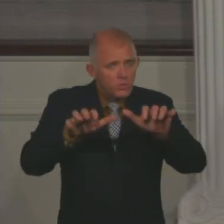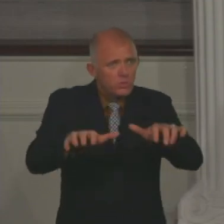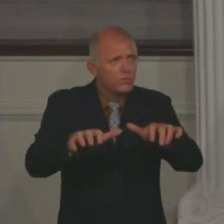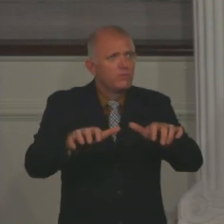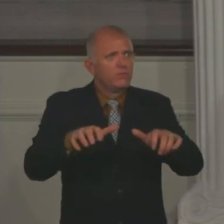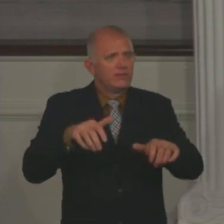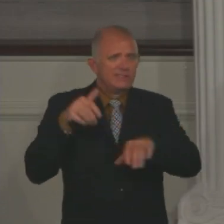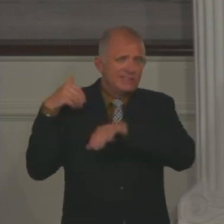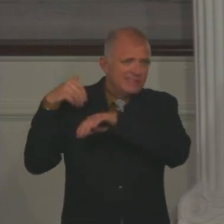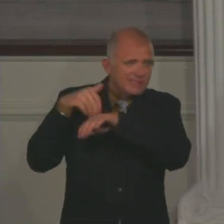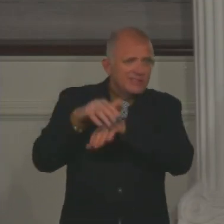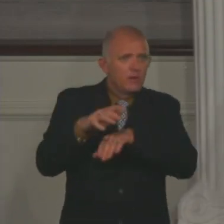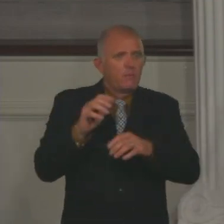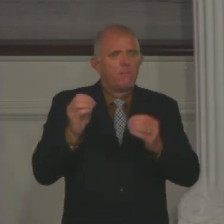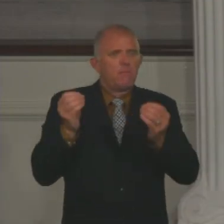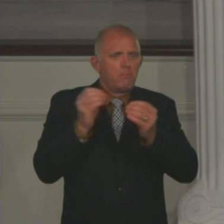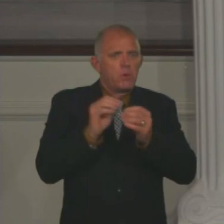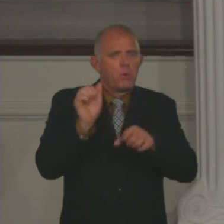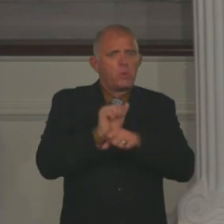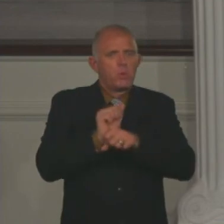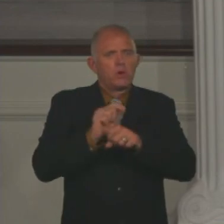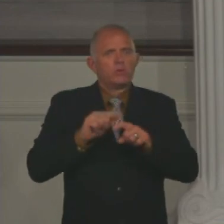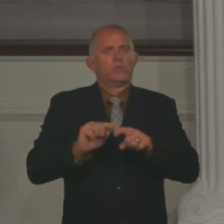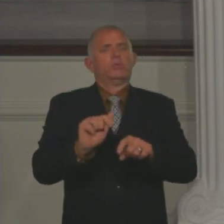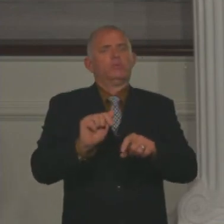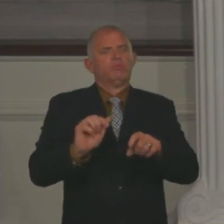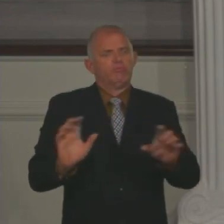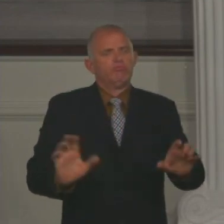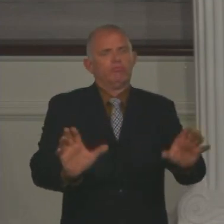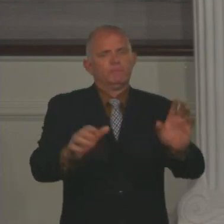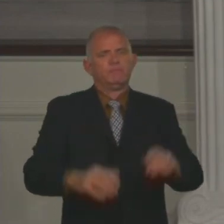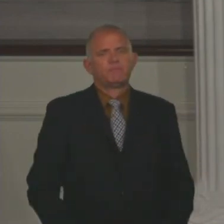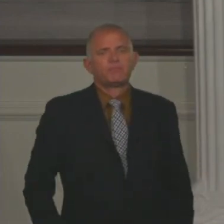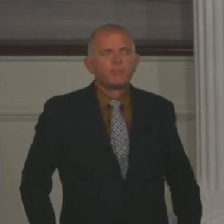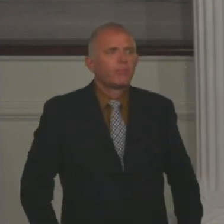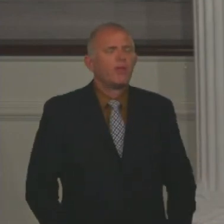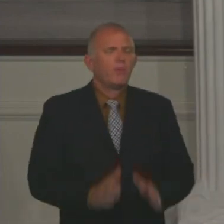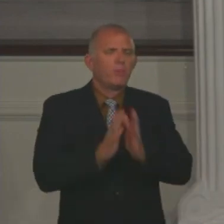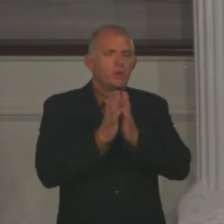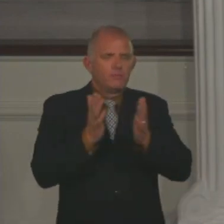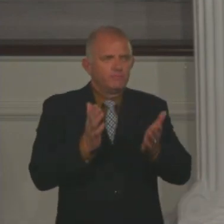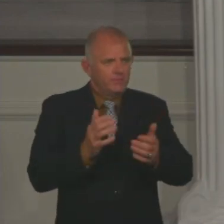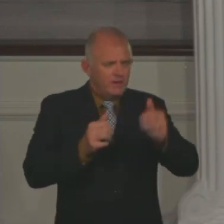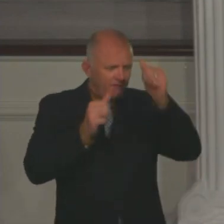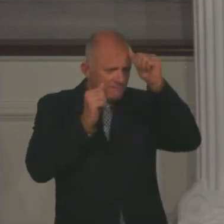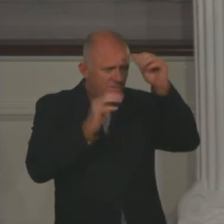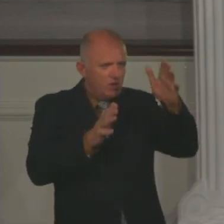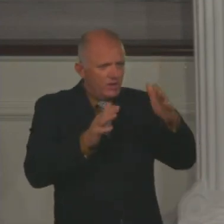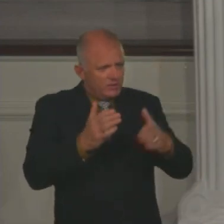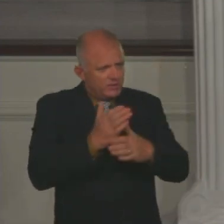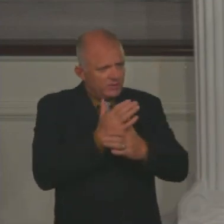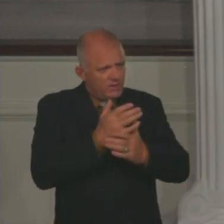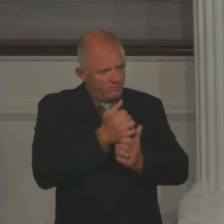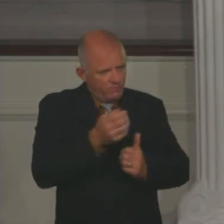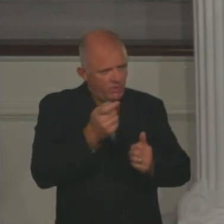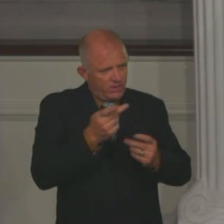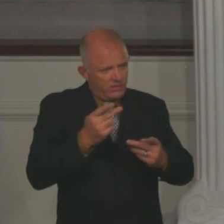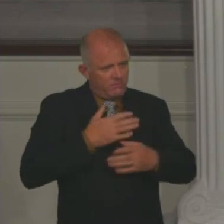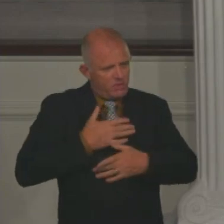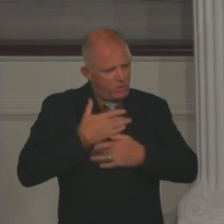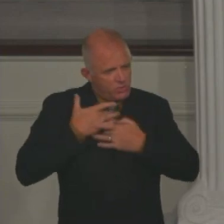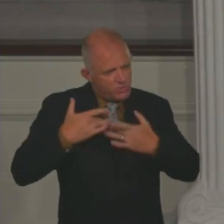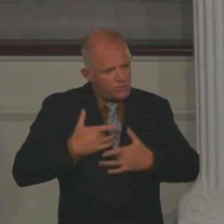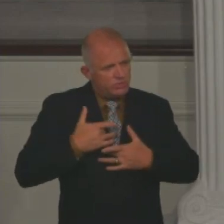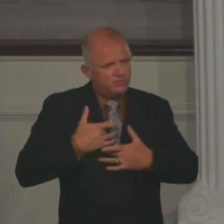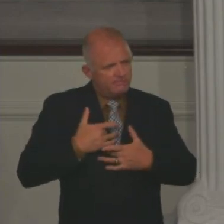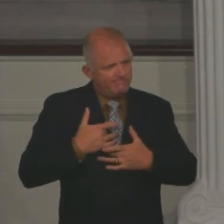forth laborers into his harvest. Father, in the next few moments as I share just a few things on my heart, I pray you'd help me. I do not